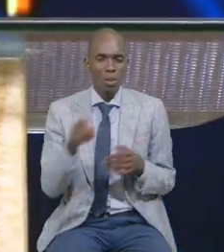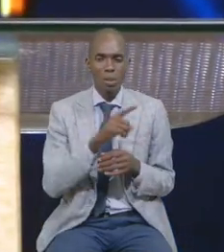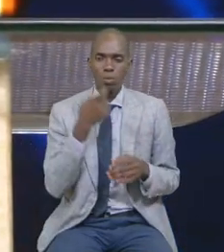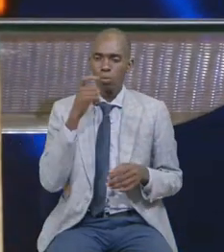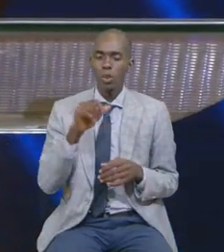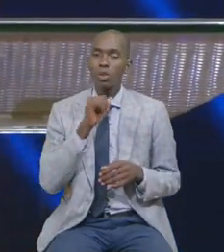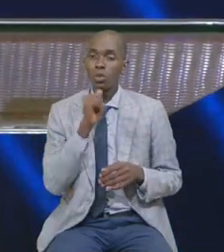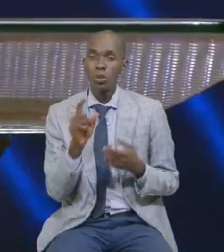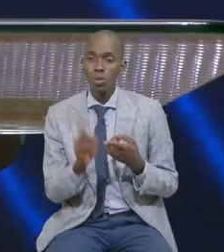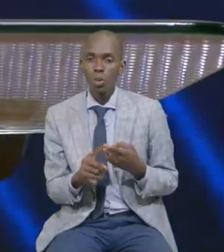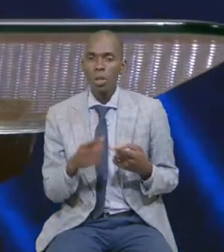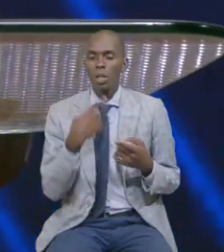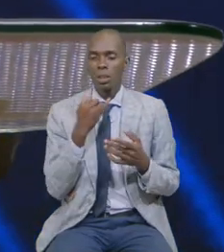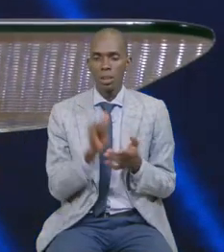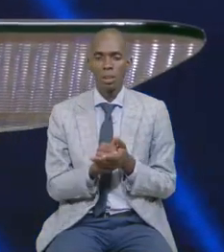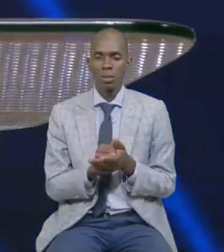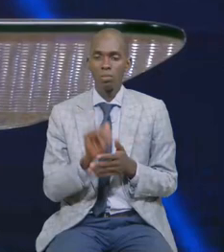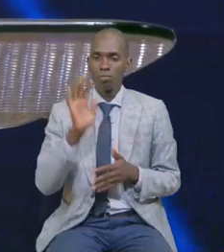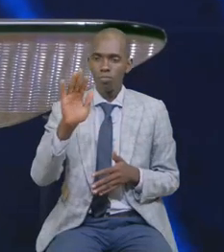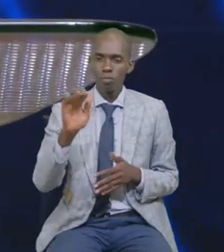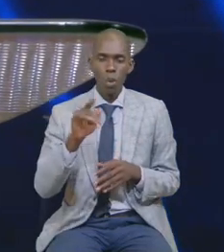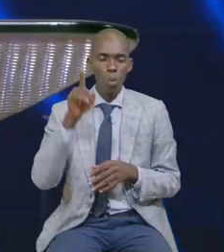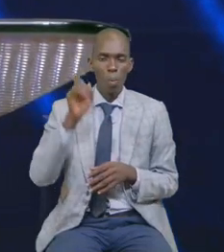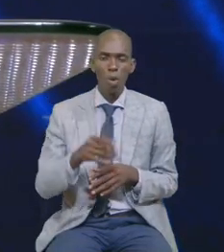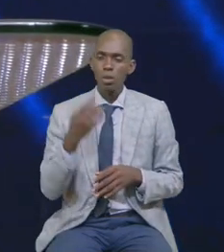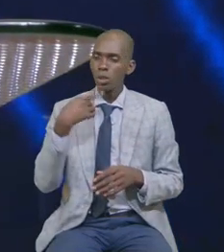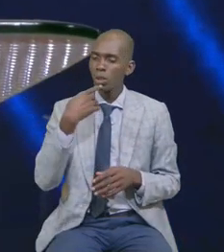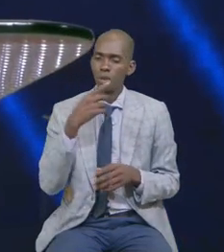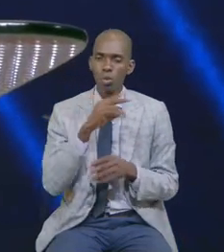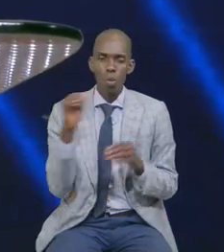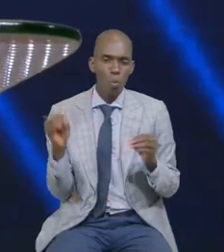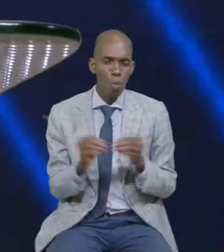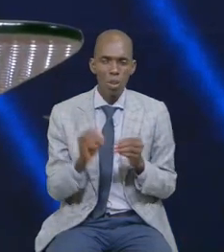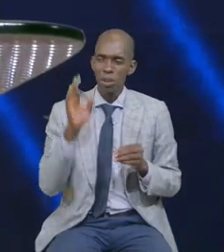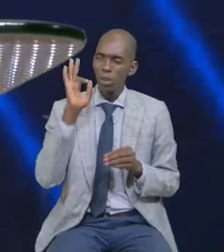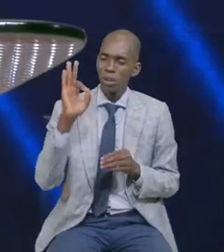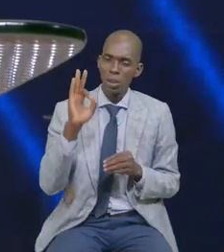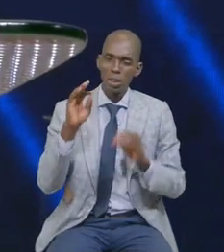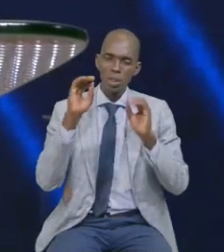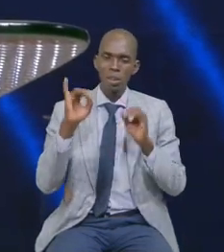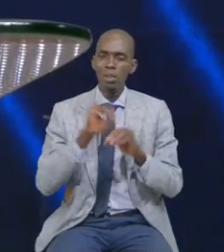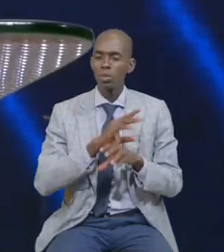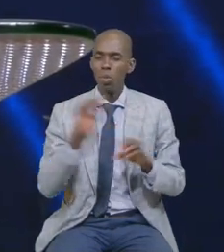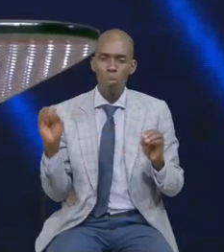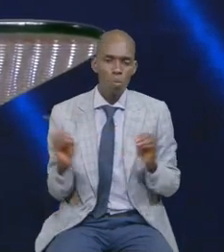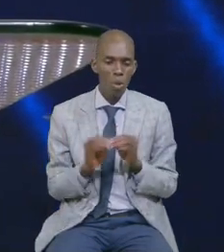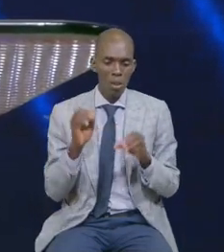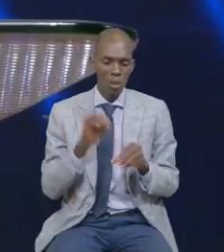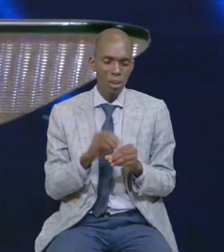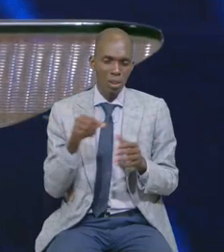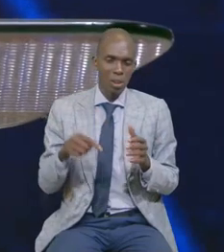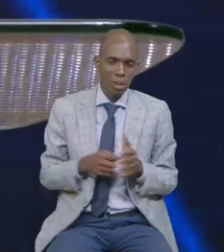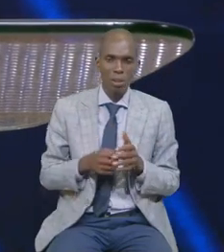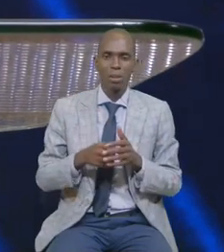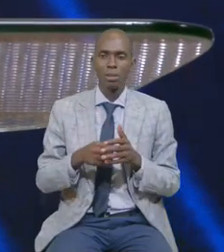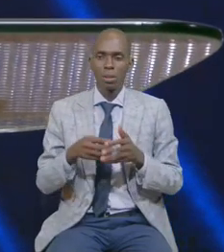said they shall speak henceforth from this hour from this day to no man in this